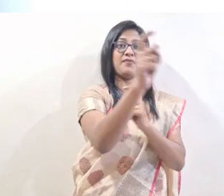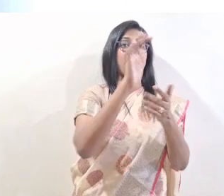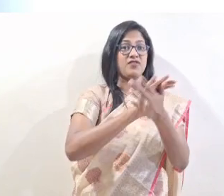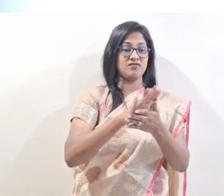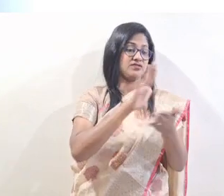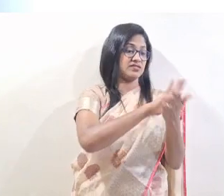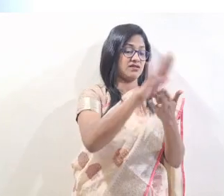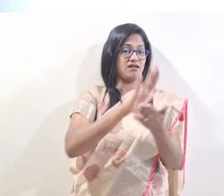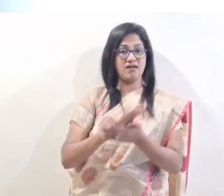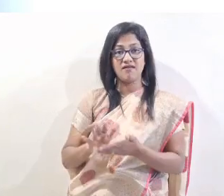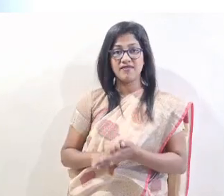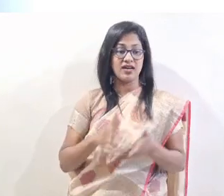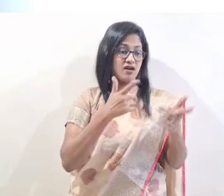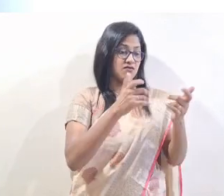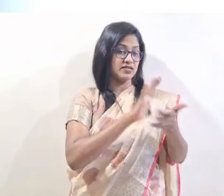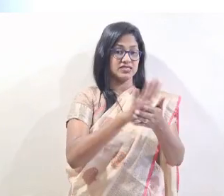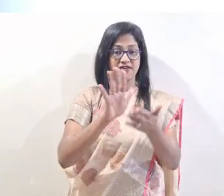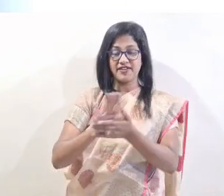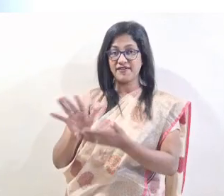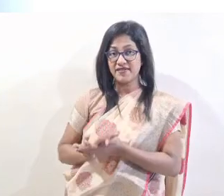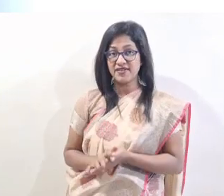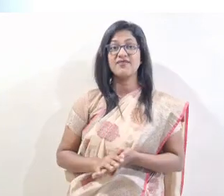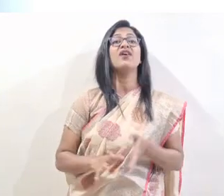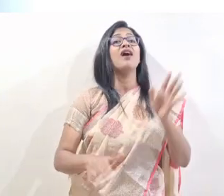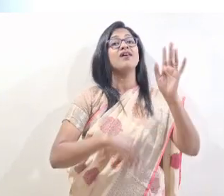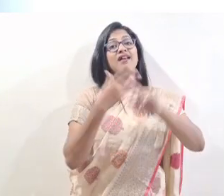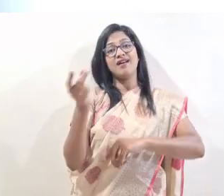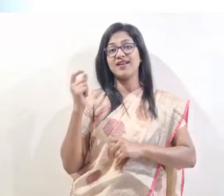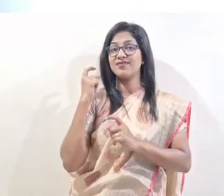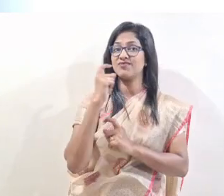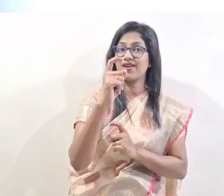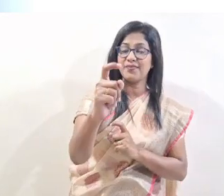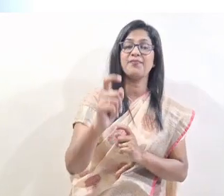thoroughly and sanitized with the spray of sanitization.